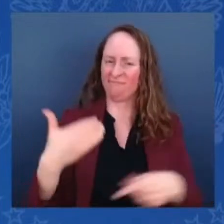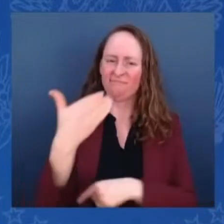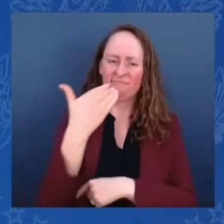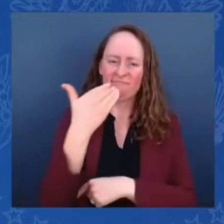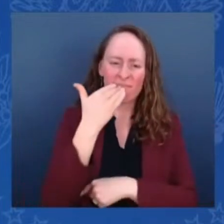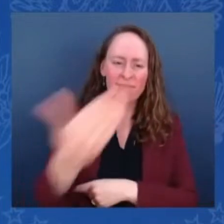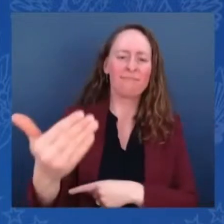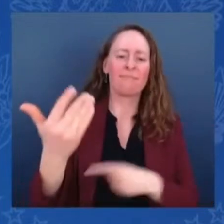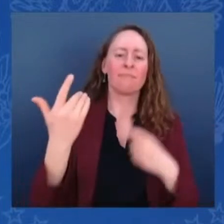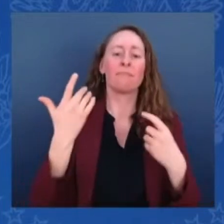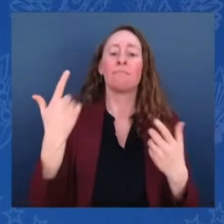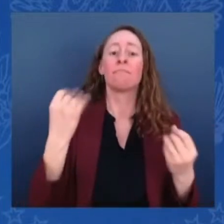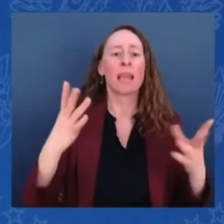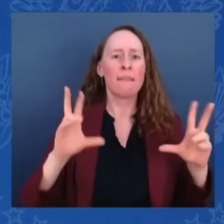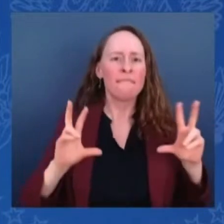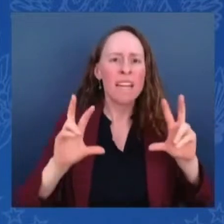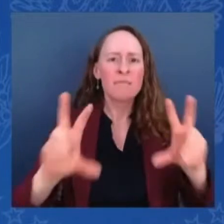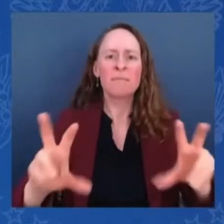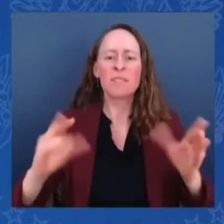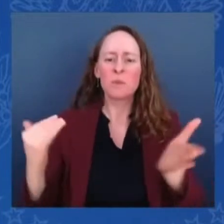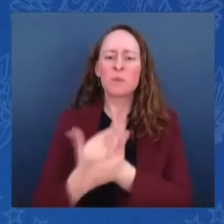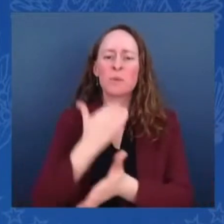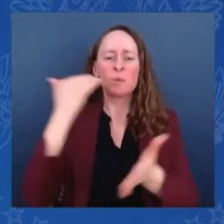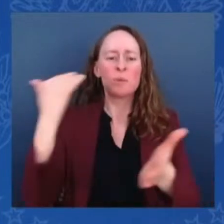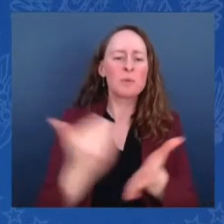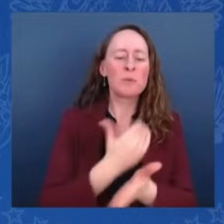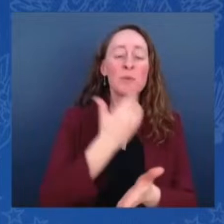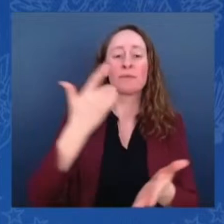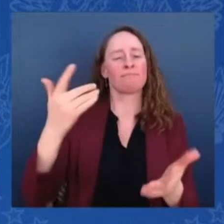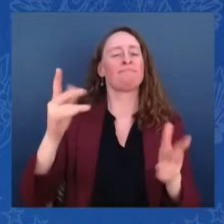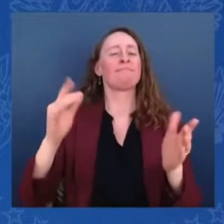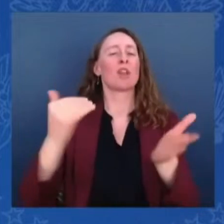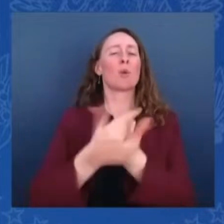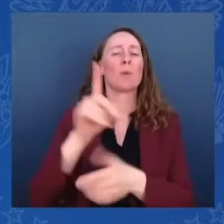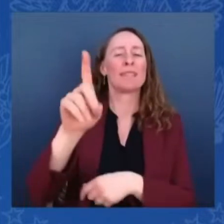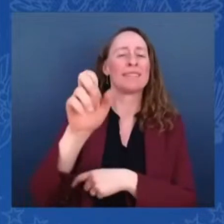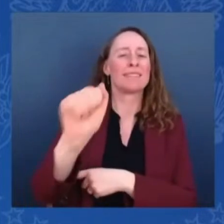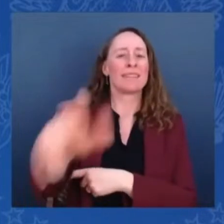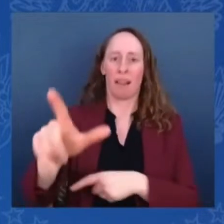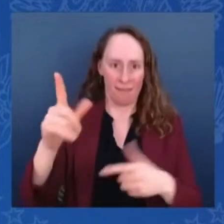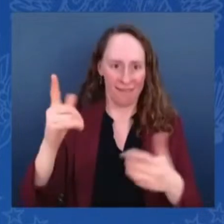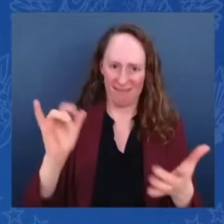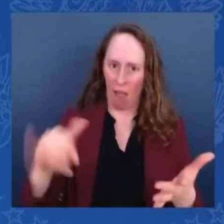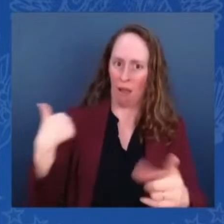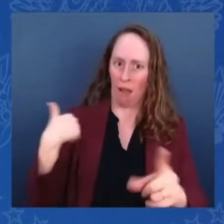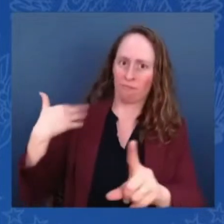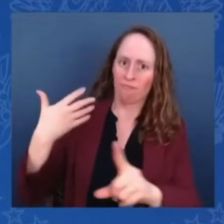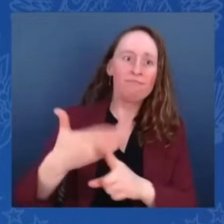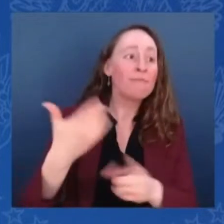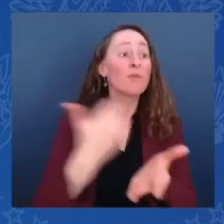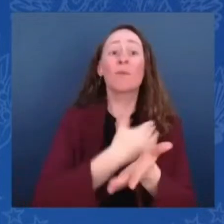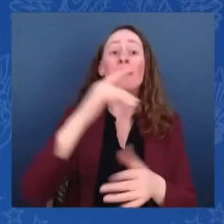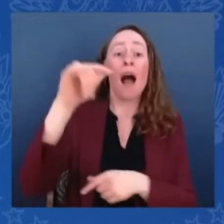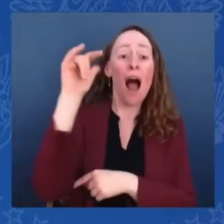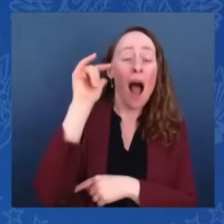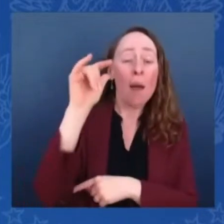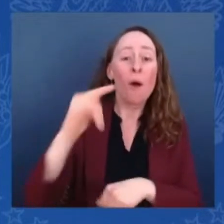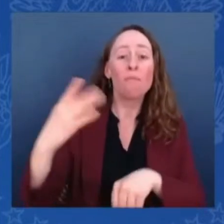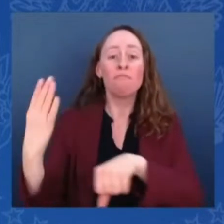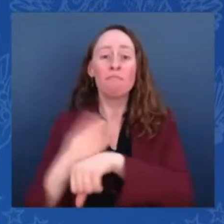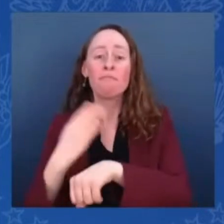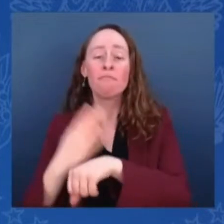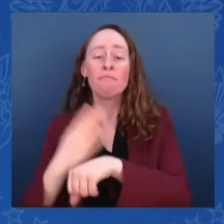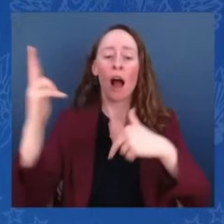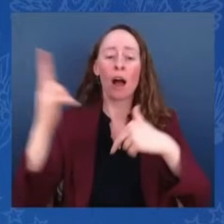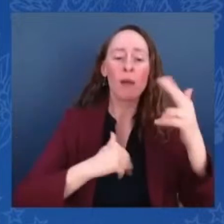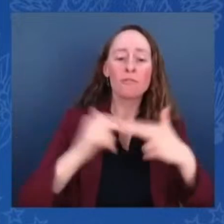To rebuild our roads and bridges, our ports and airports, clean water systems, affordable high-speed internet, and so much more.